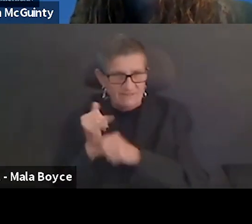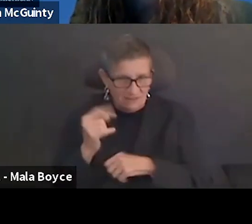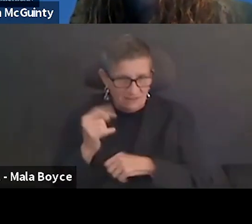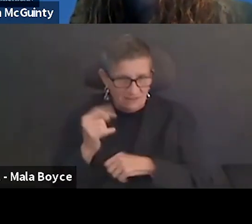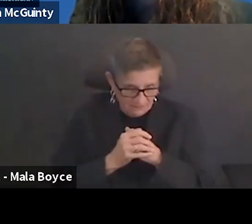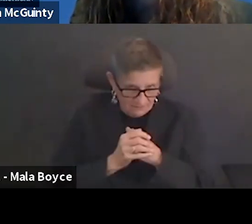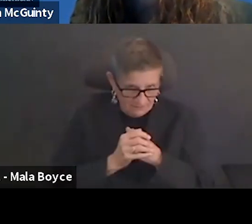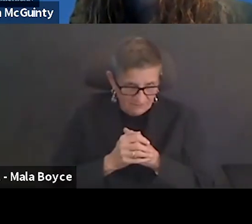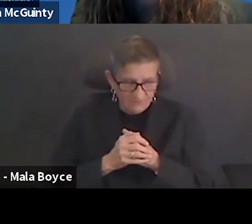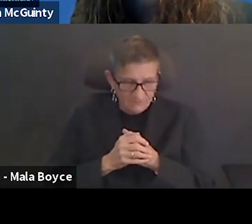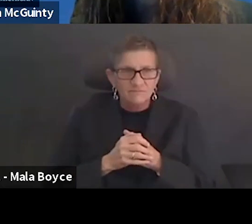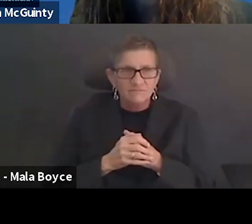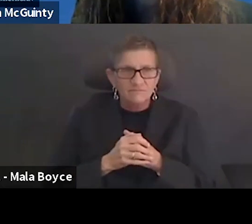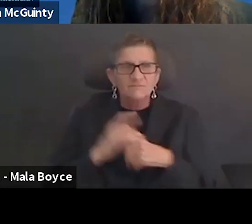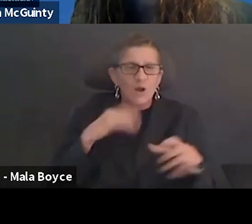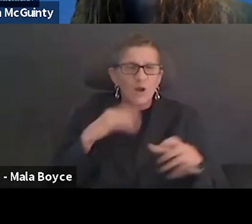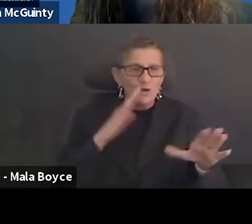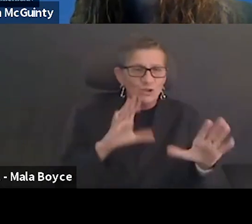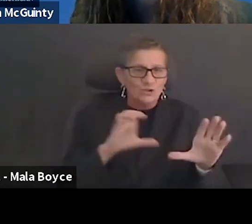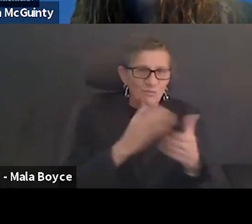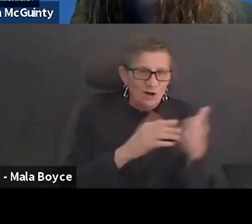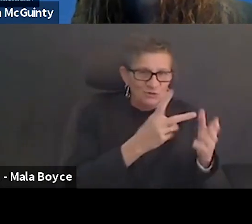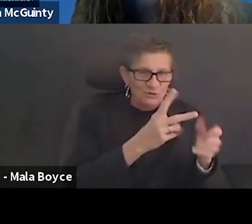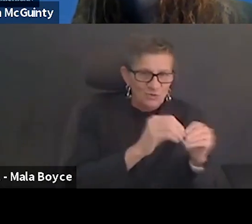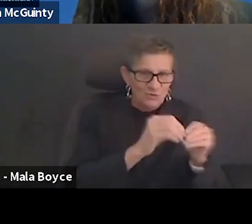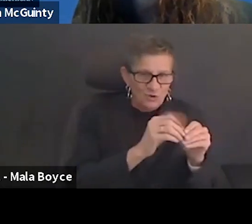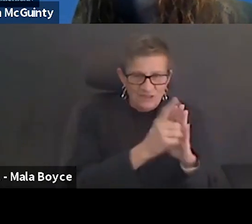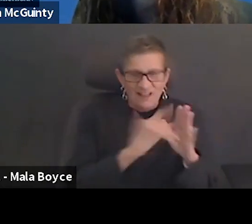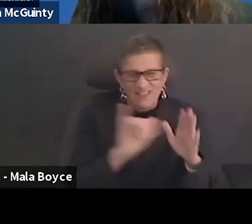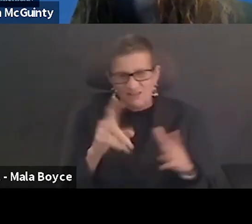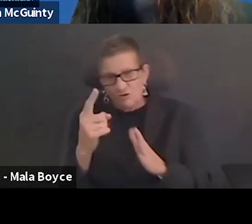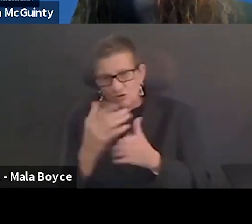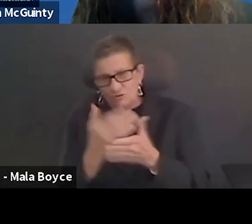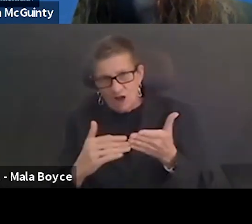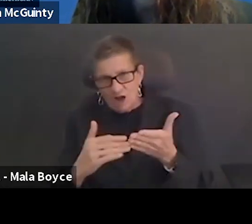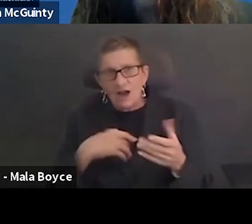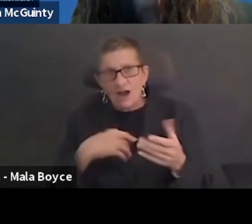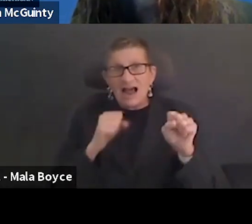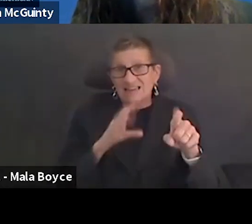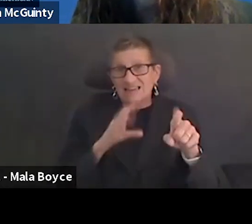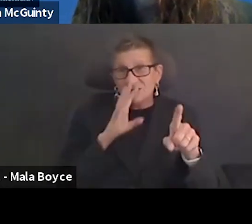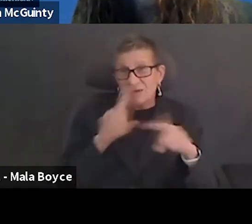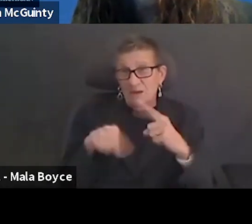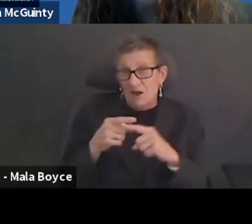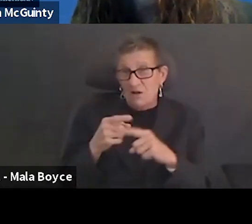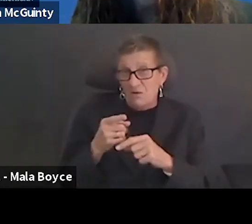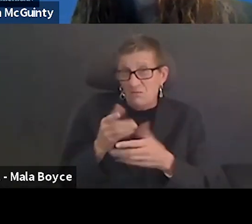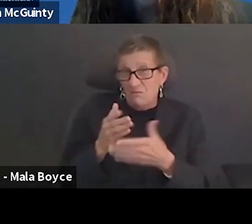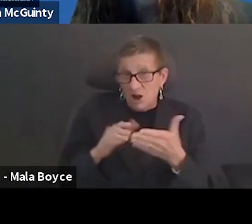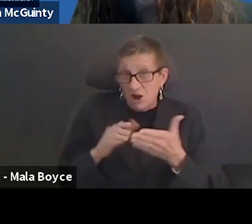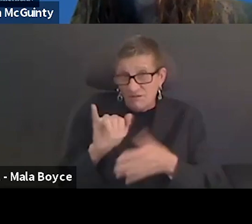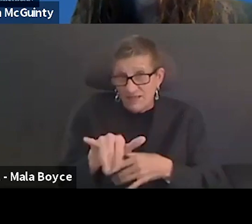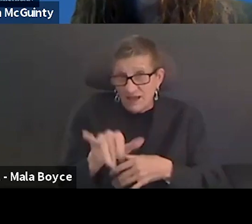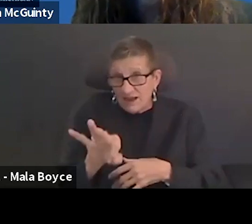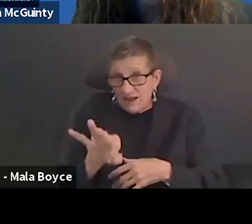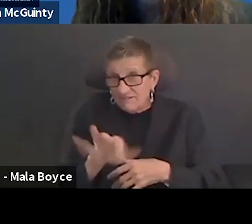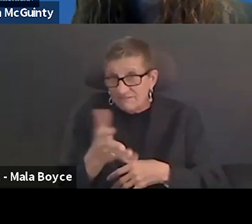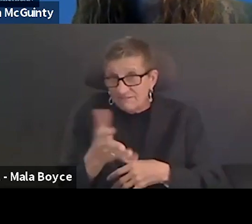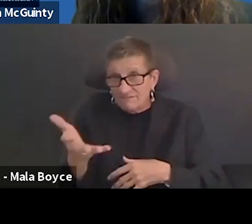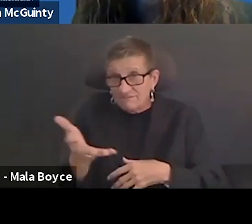And I'll get to the part 2 in a second. But sort of for the first one, again, I can speak to a portion of that if folks.